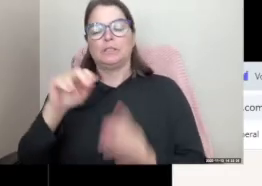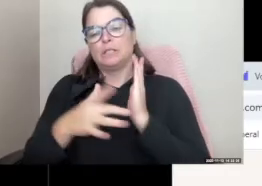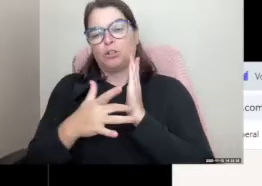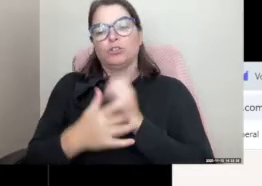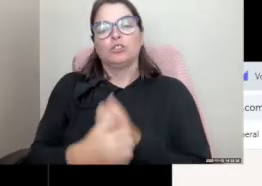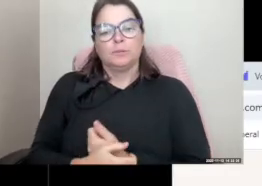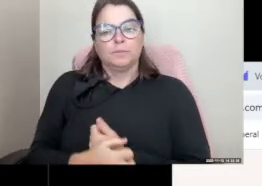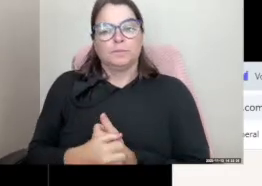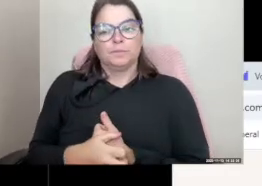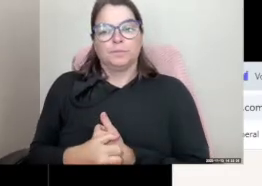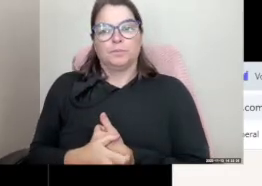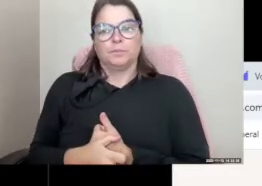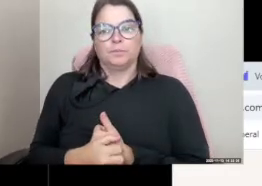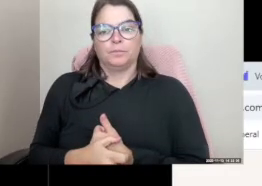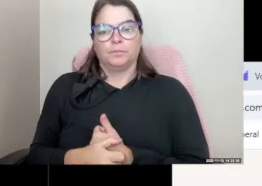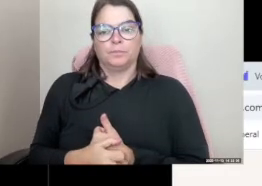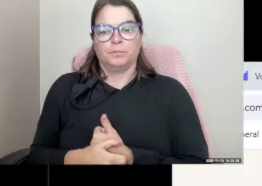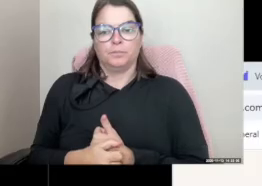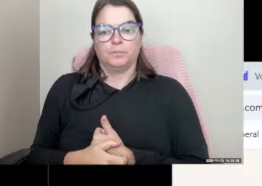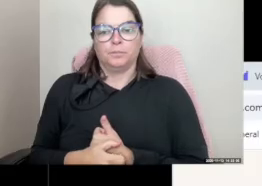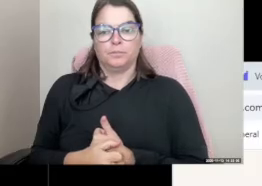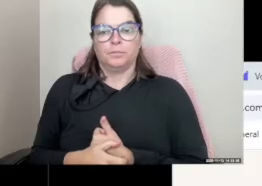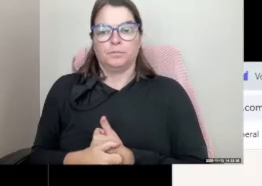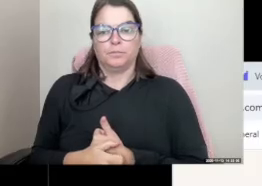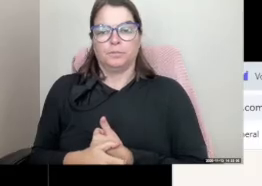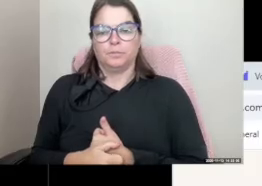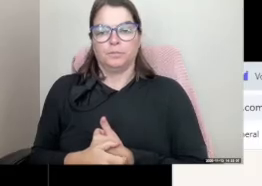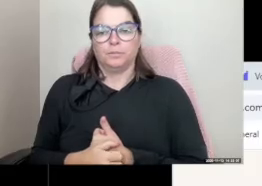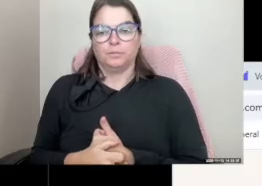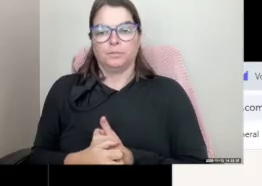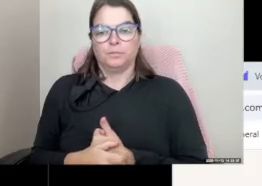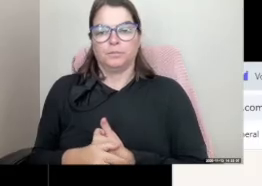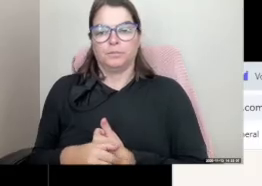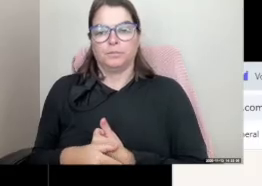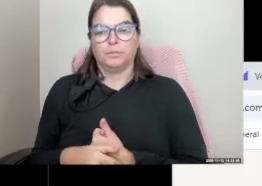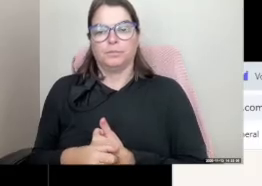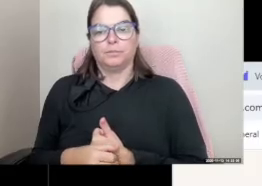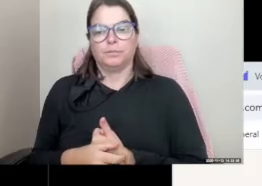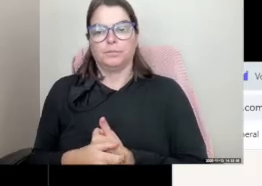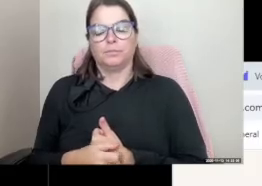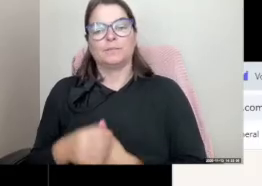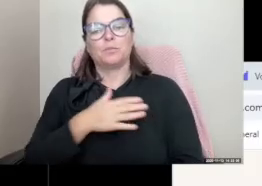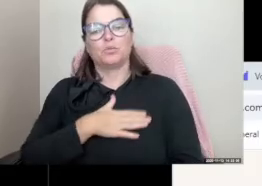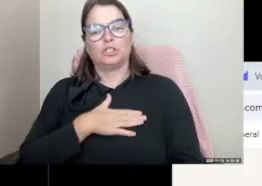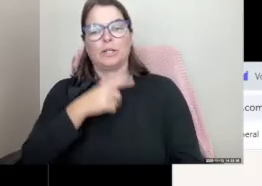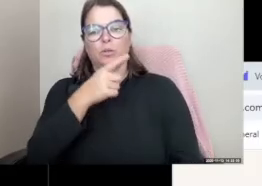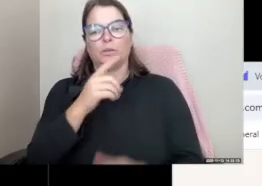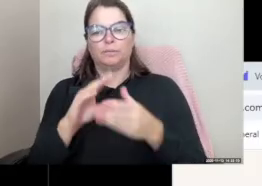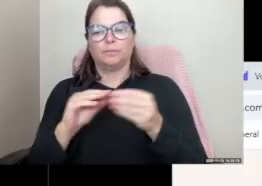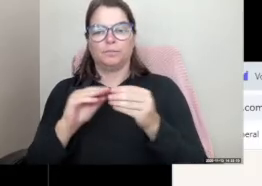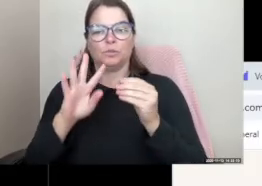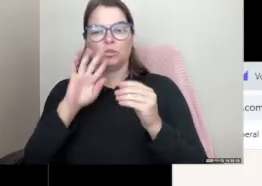like Shift would be really helpful for Switch, for other companies like us to be able to continue to develop